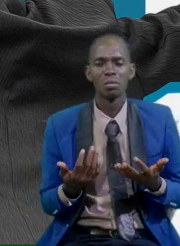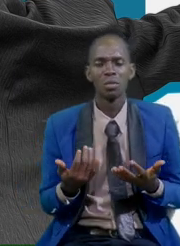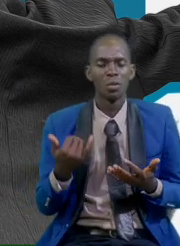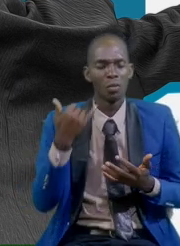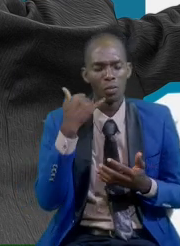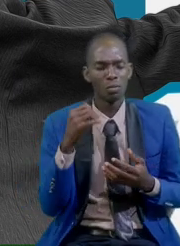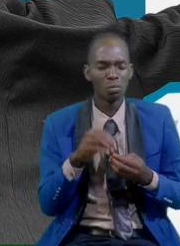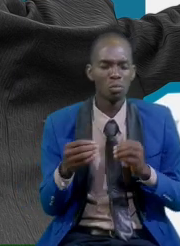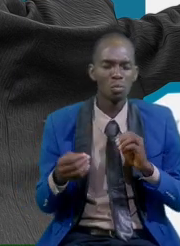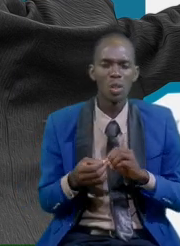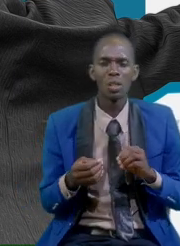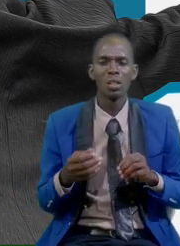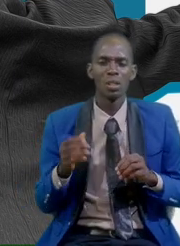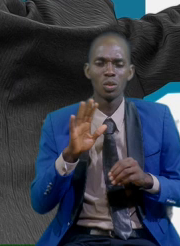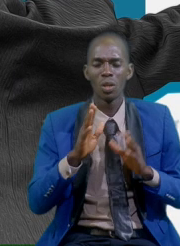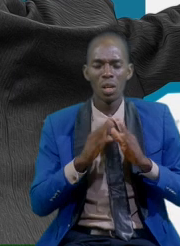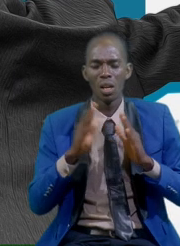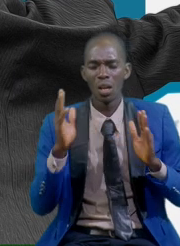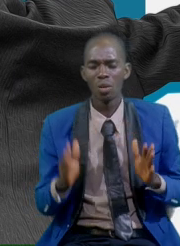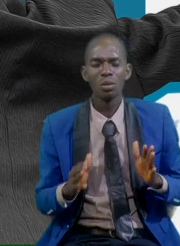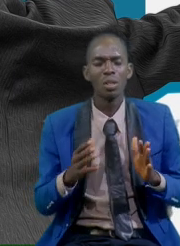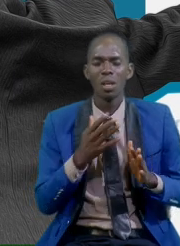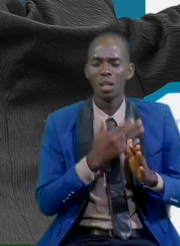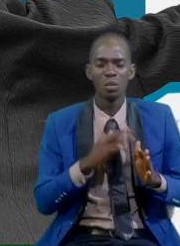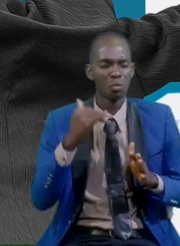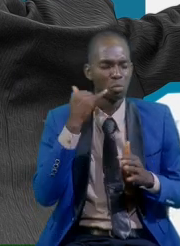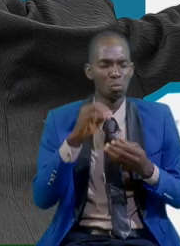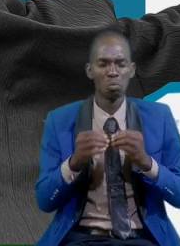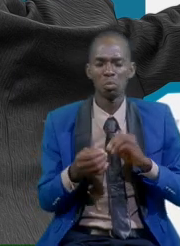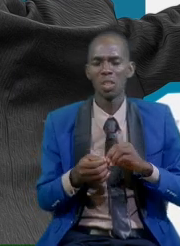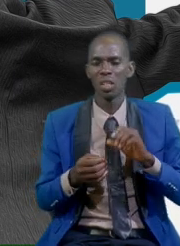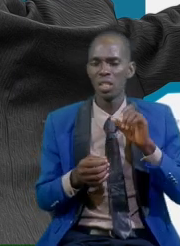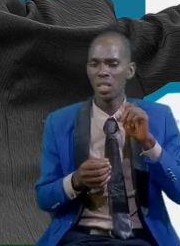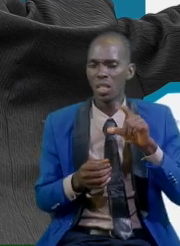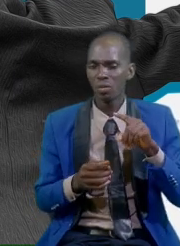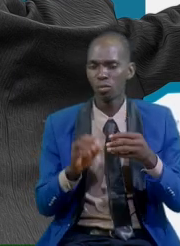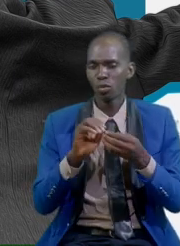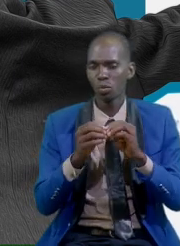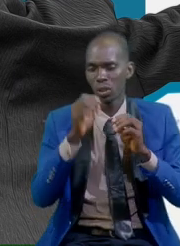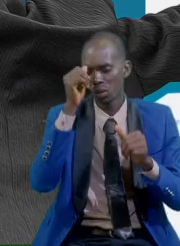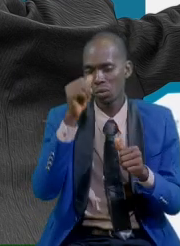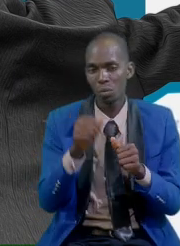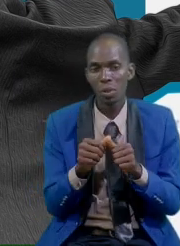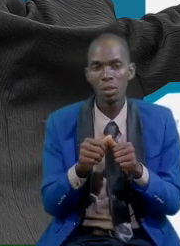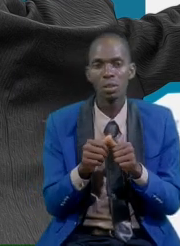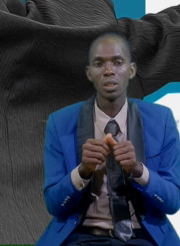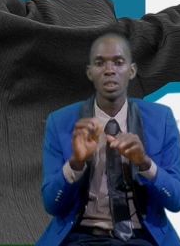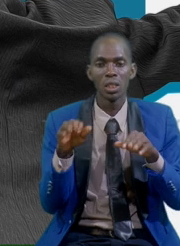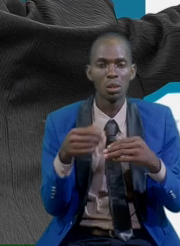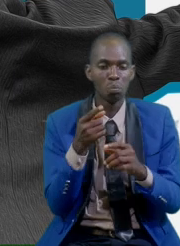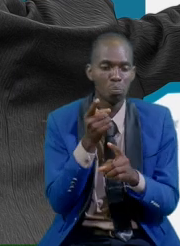then your address and your phone numbers, 11 digit. Give correct